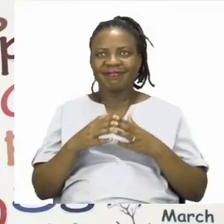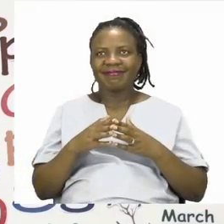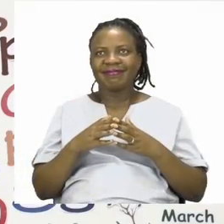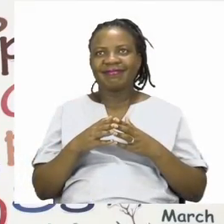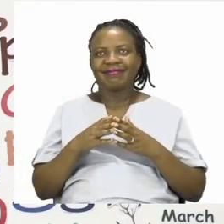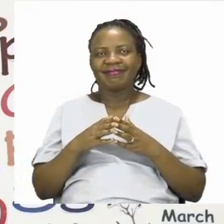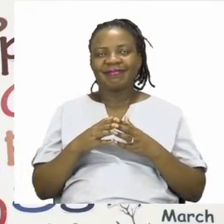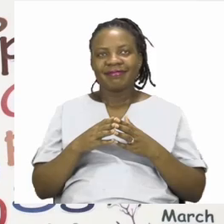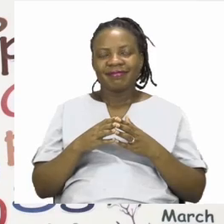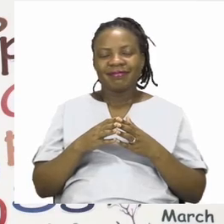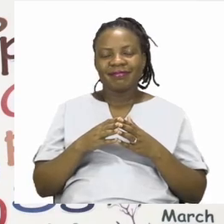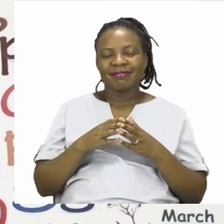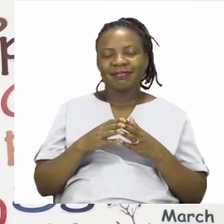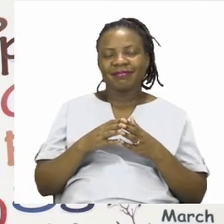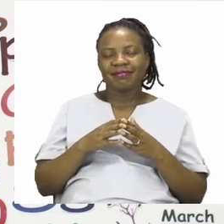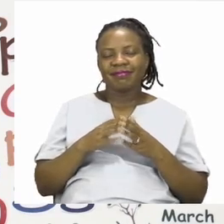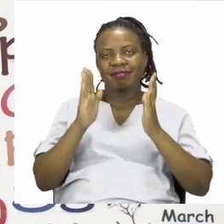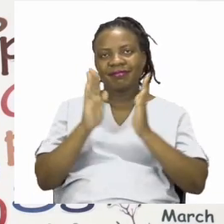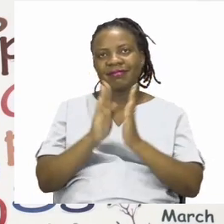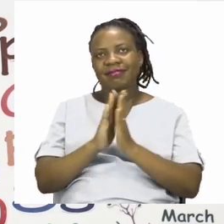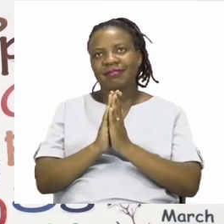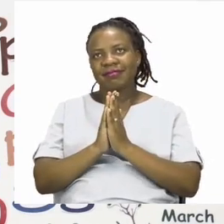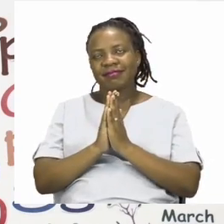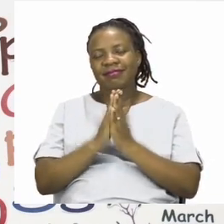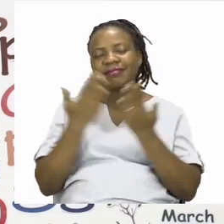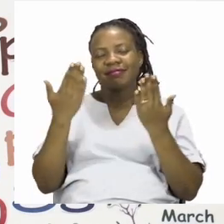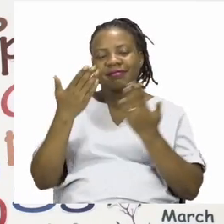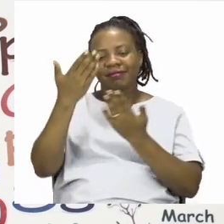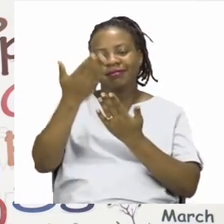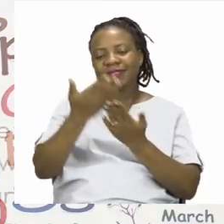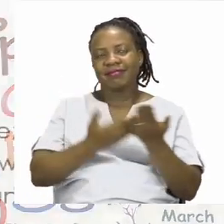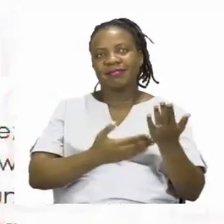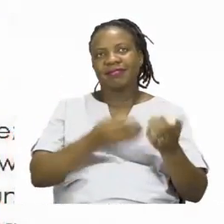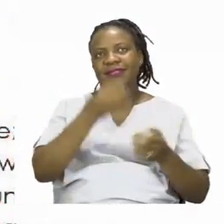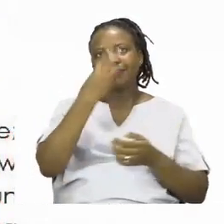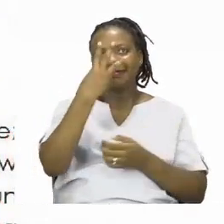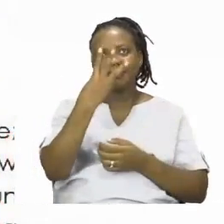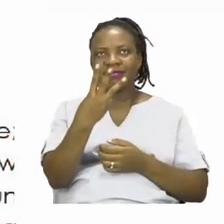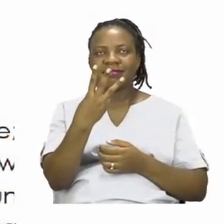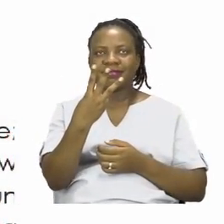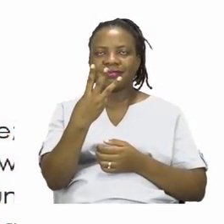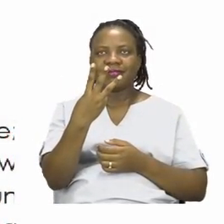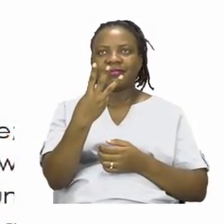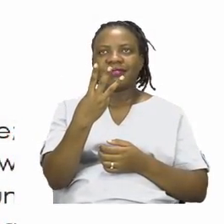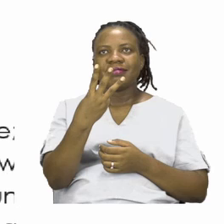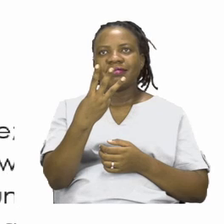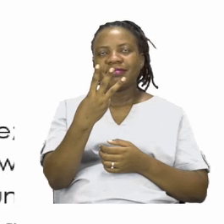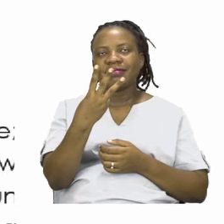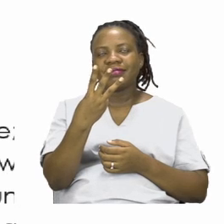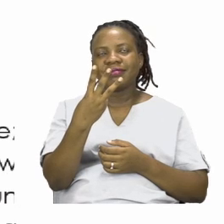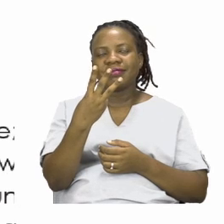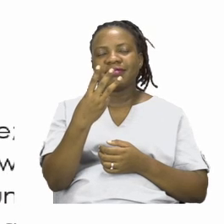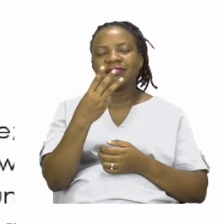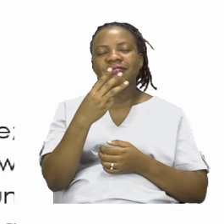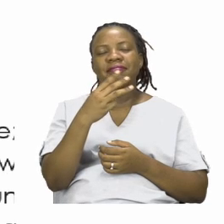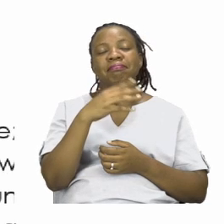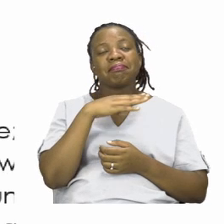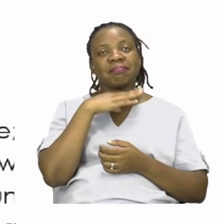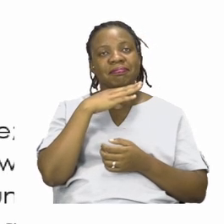Let's start the lesson on page 3. Now here we are going to do a